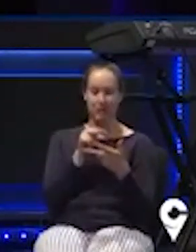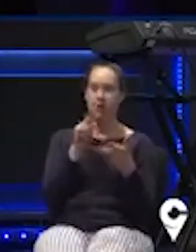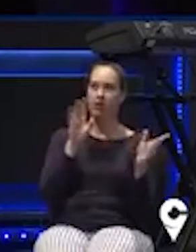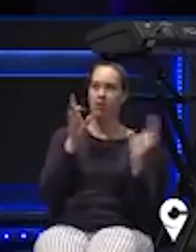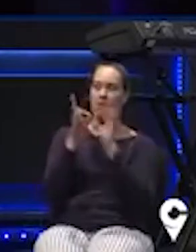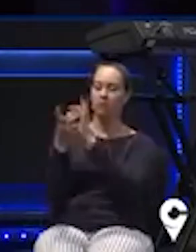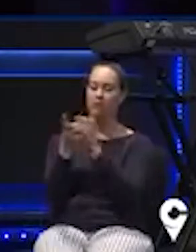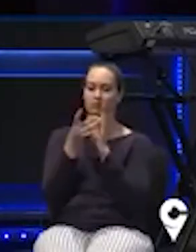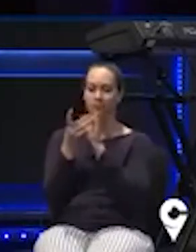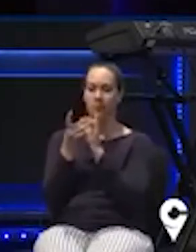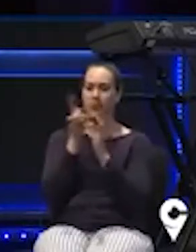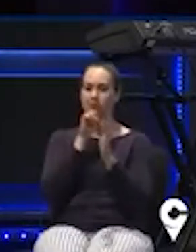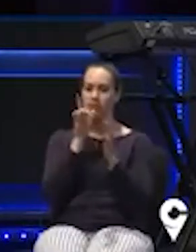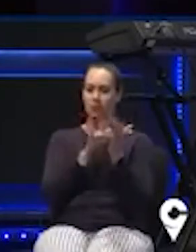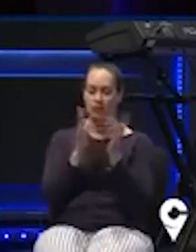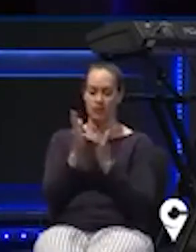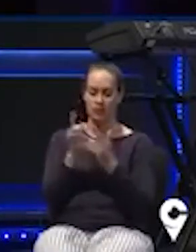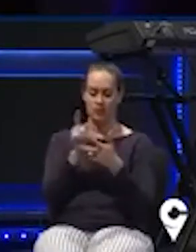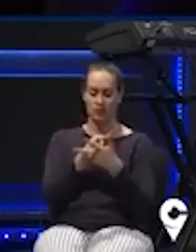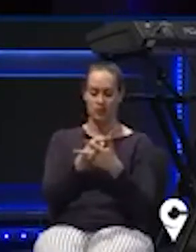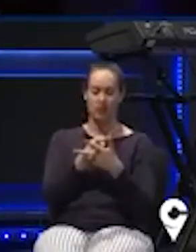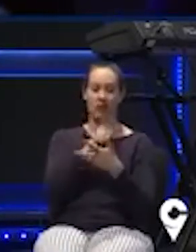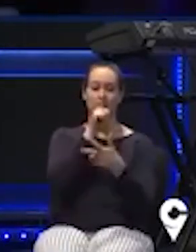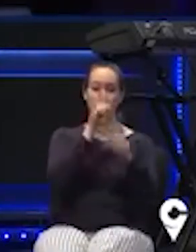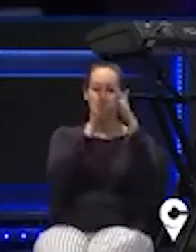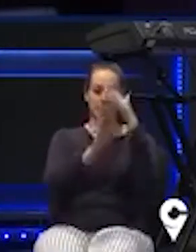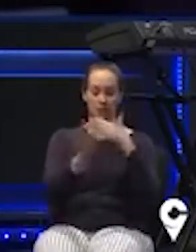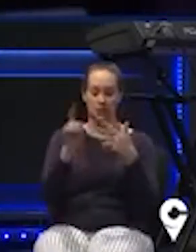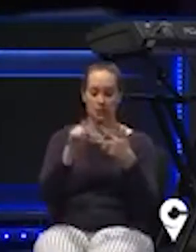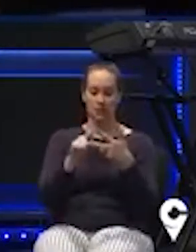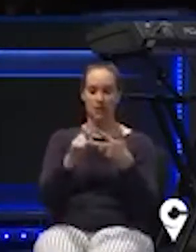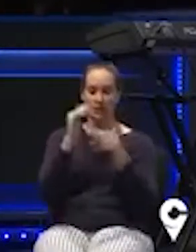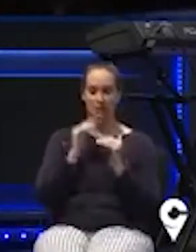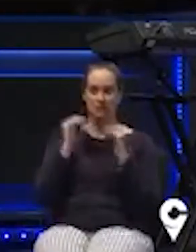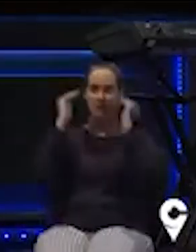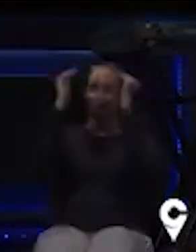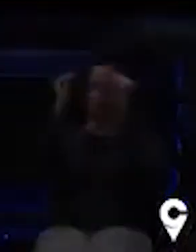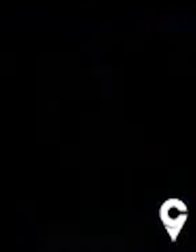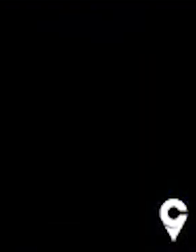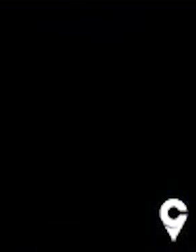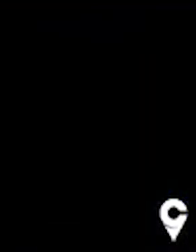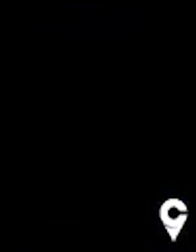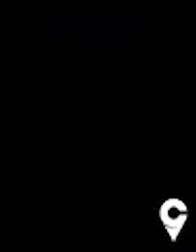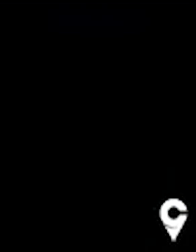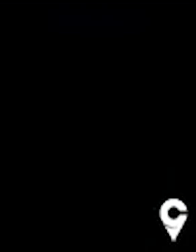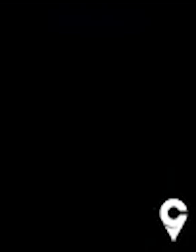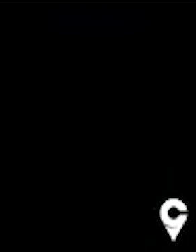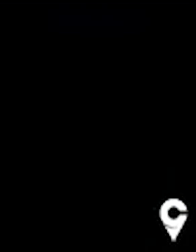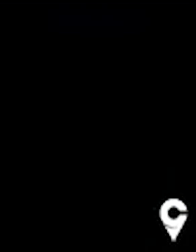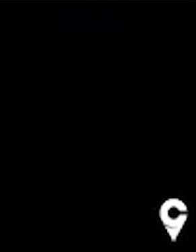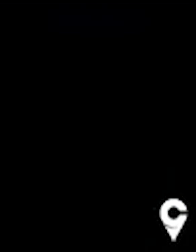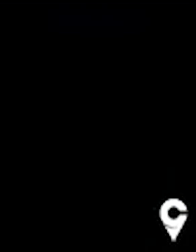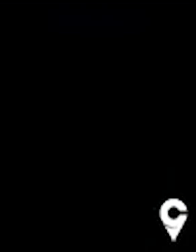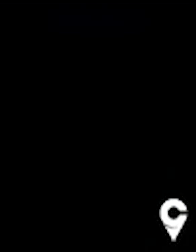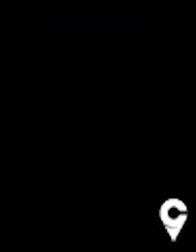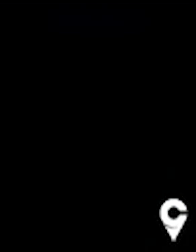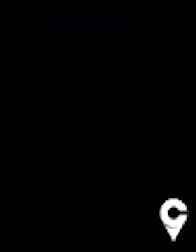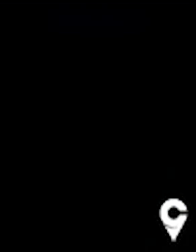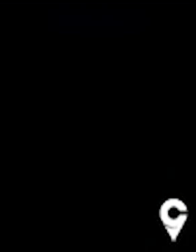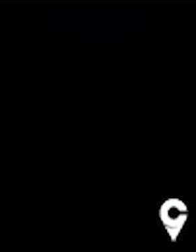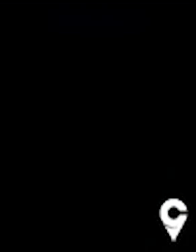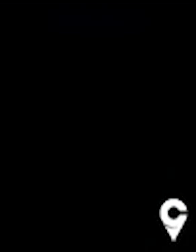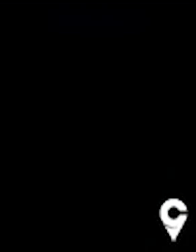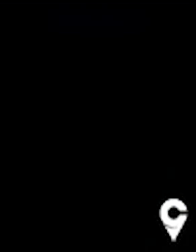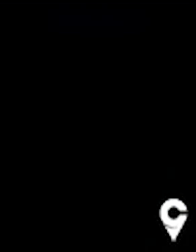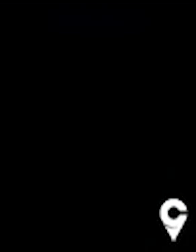his humility, his exaltation, and his examples. His examples are two men by the name of Timothy and Epaphroditus at the very end